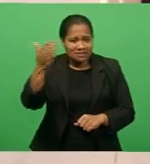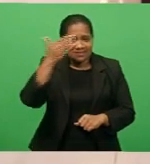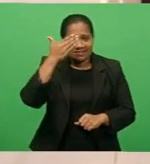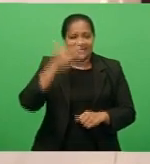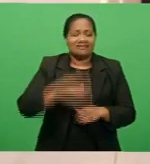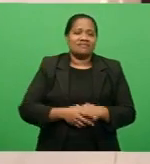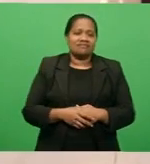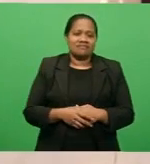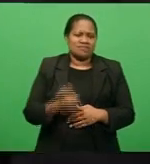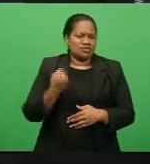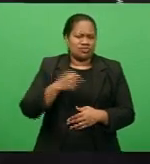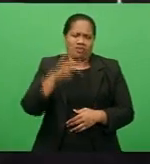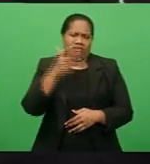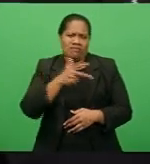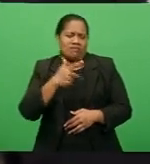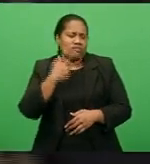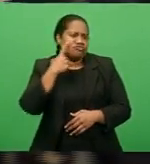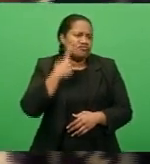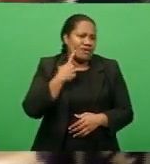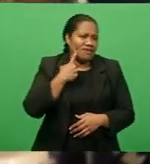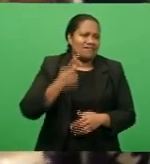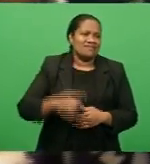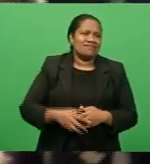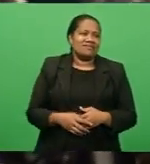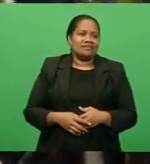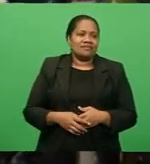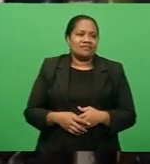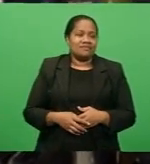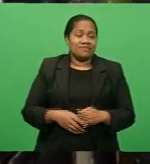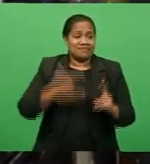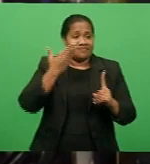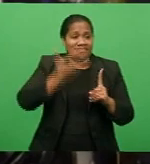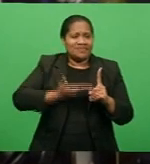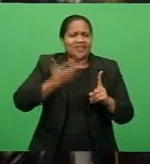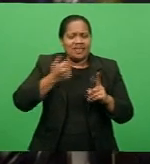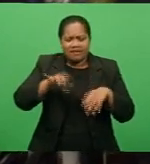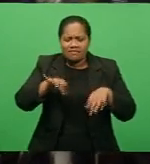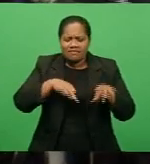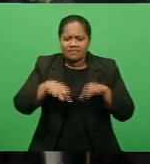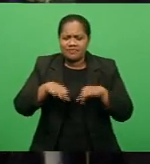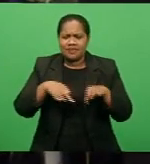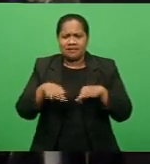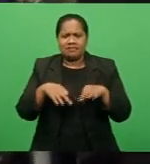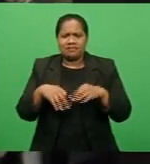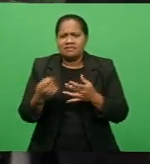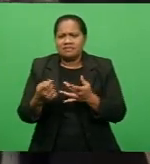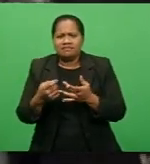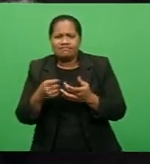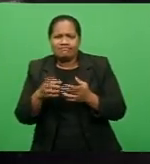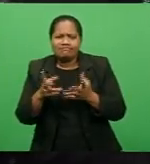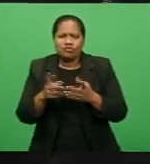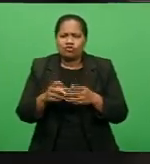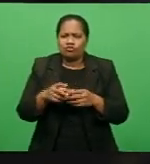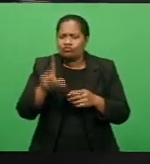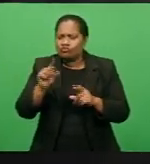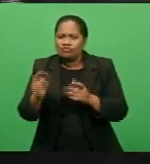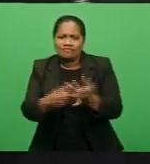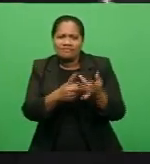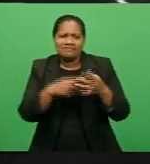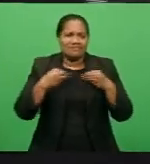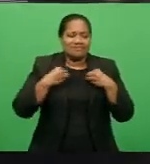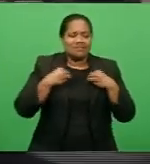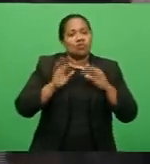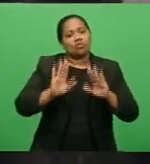because there's no harm in trying. Raid Hamid also has plans in place to venture into other new businesses while waiting to continue